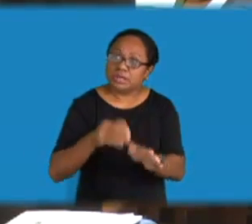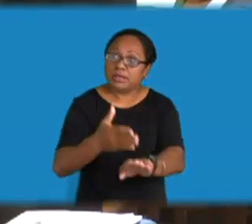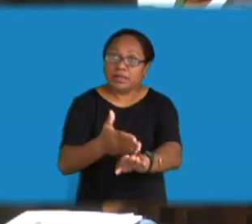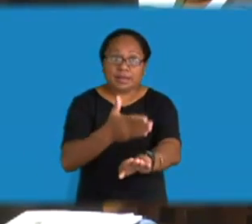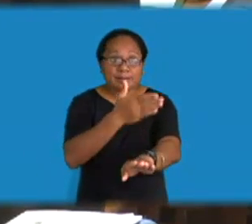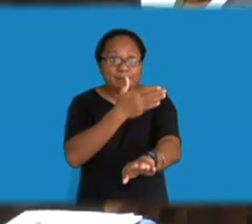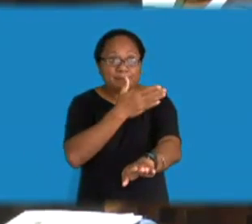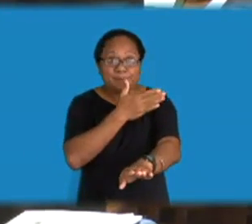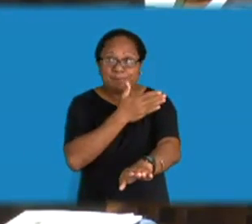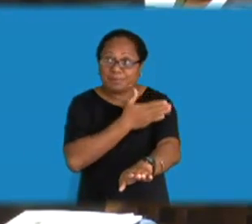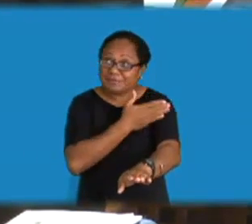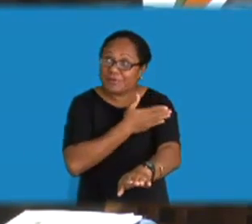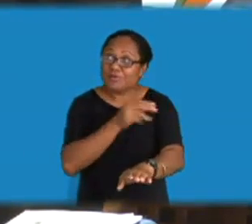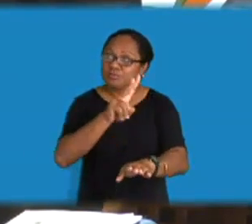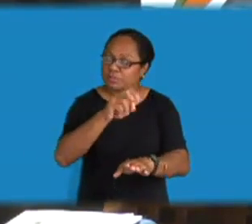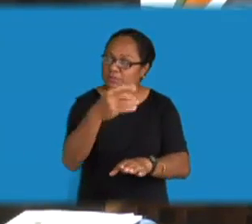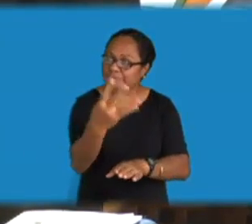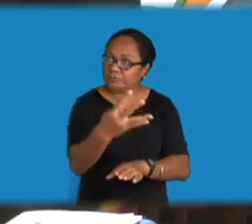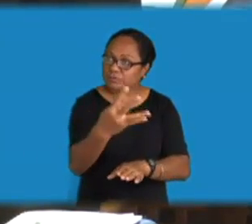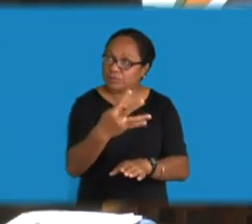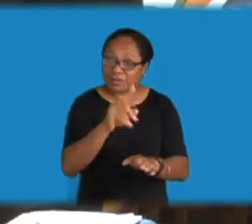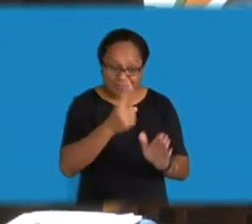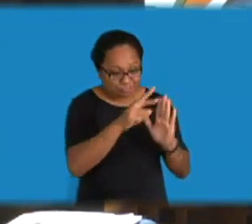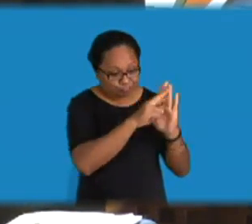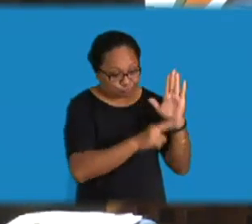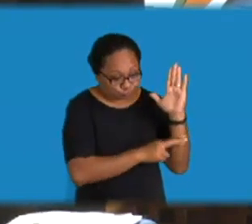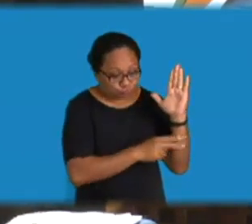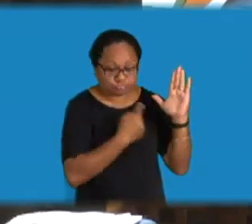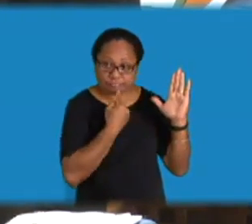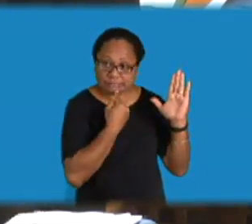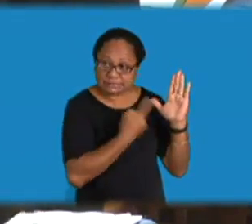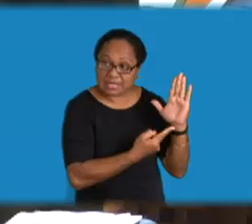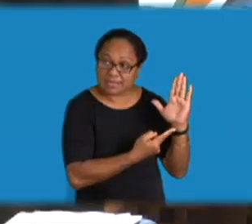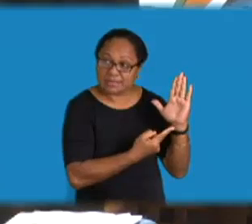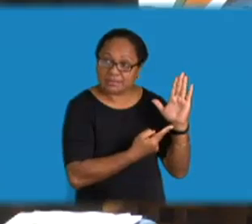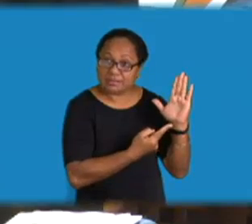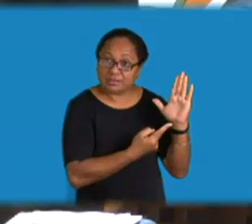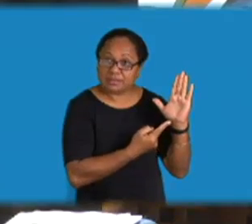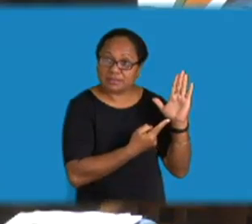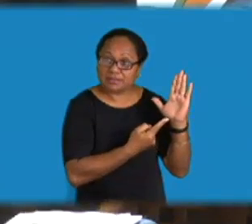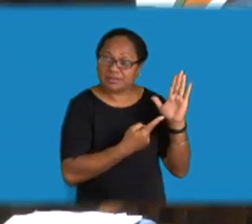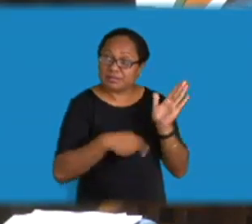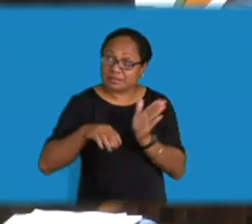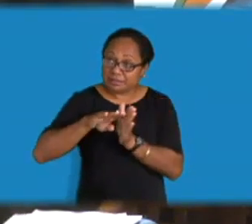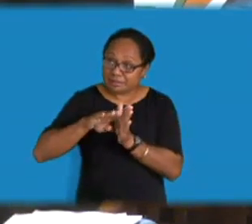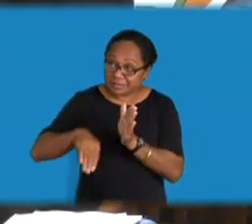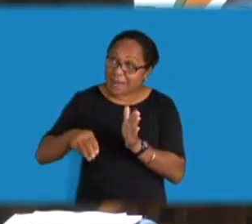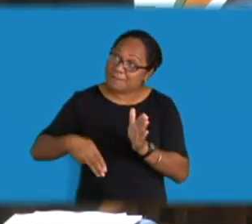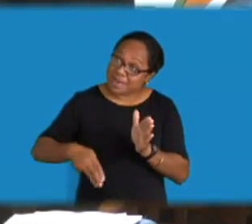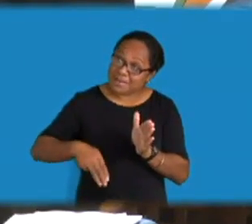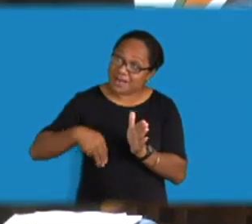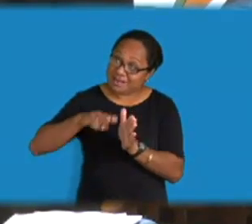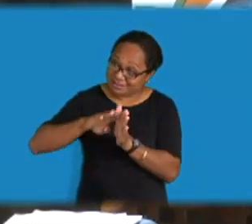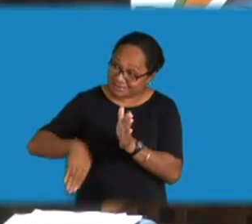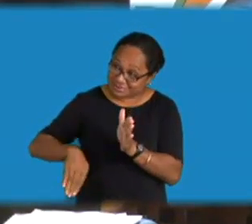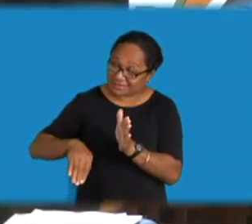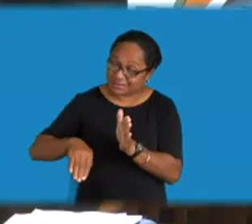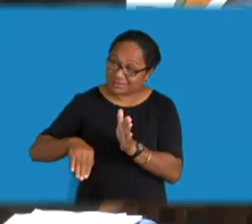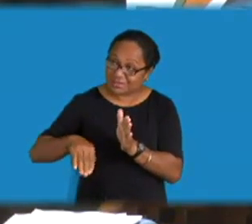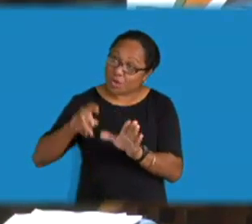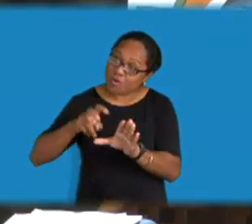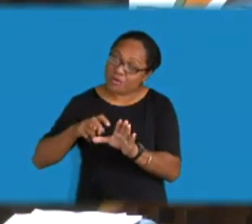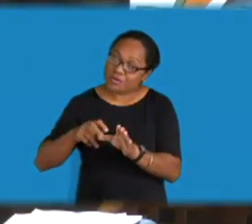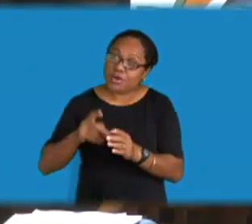in March 2014, when the regulation says that the termination of the member's appointment